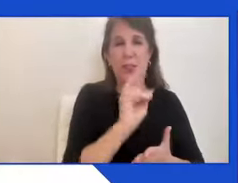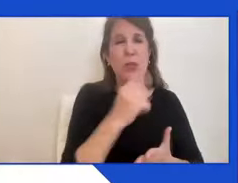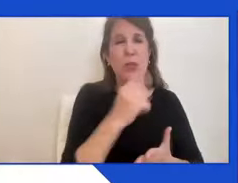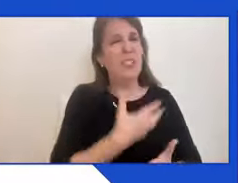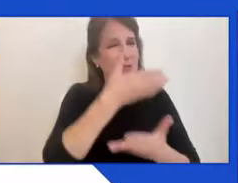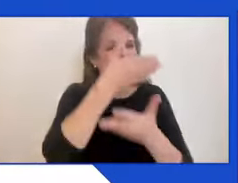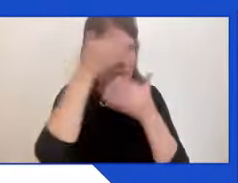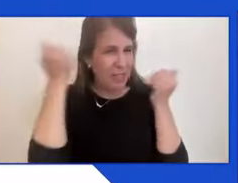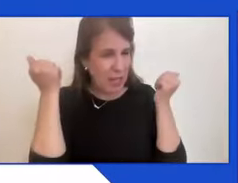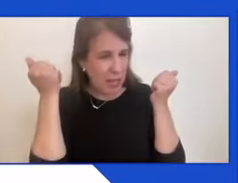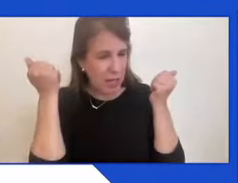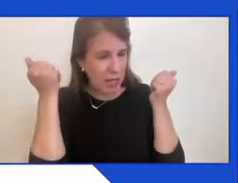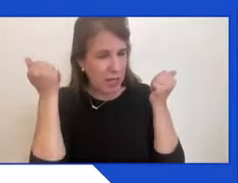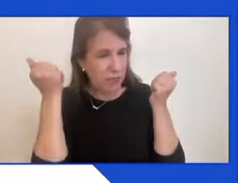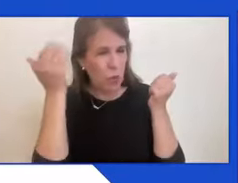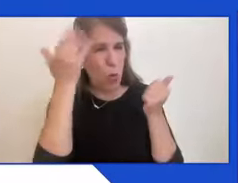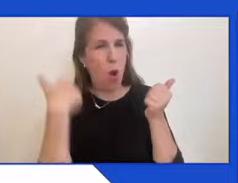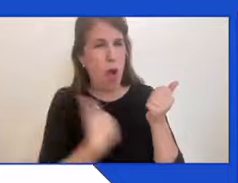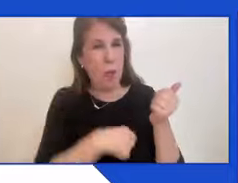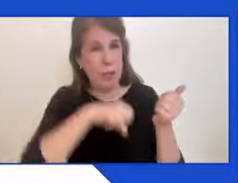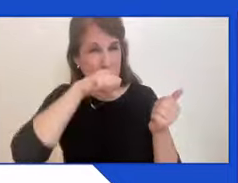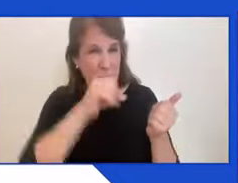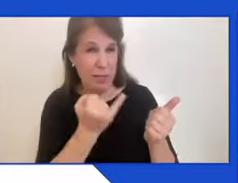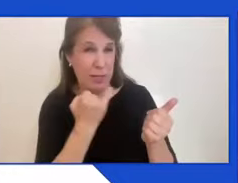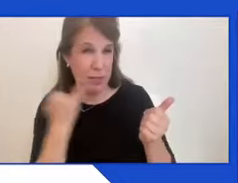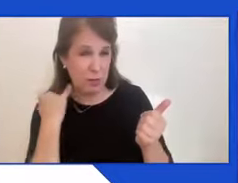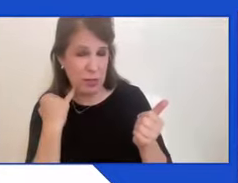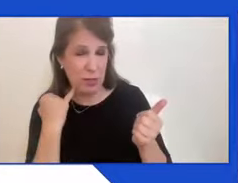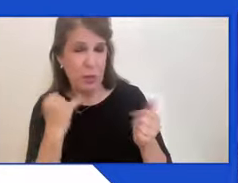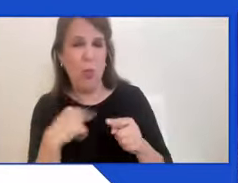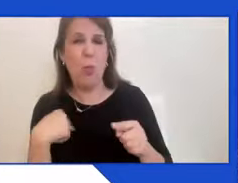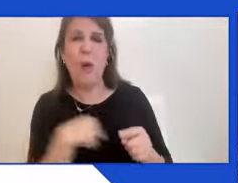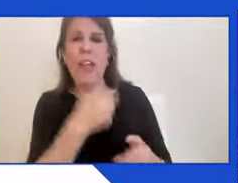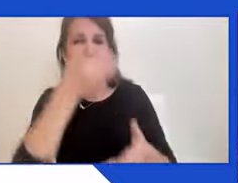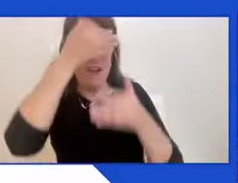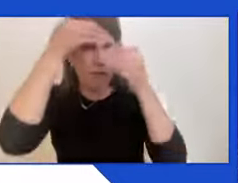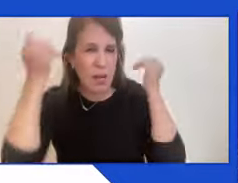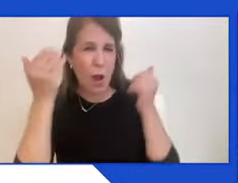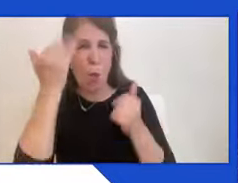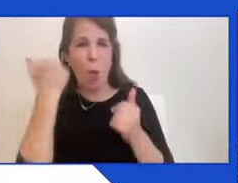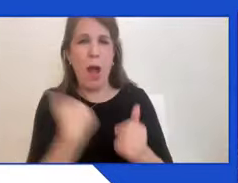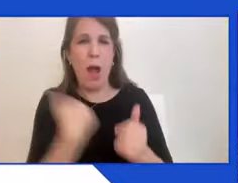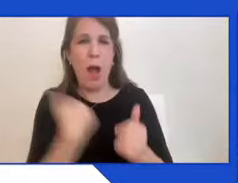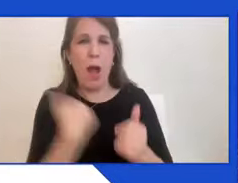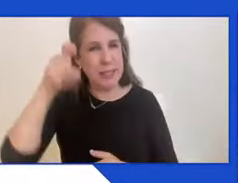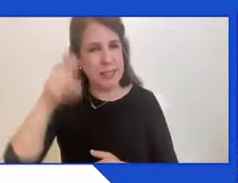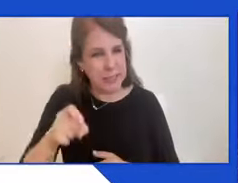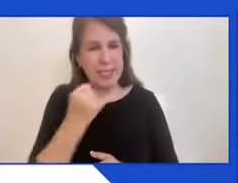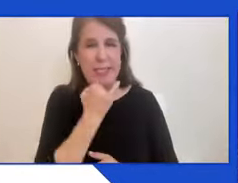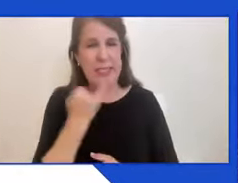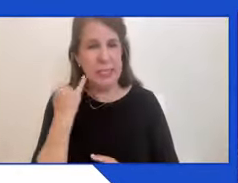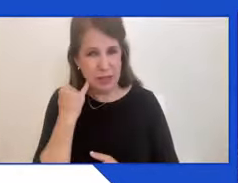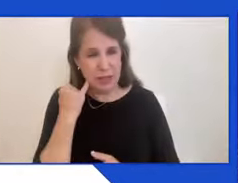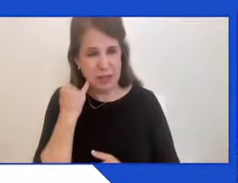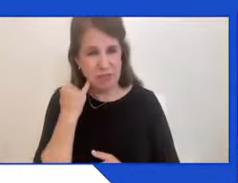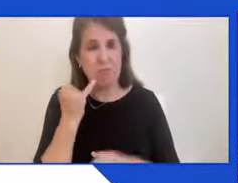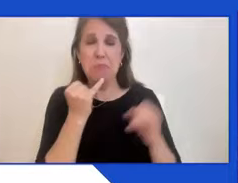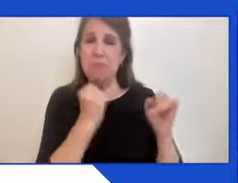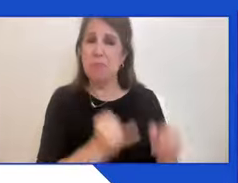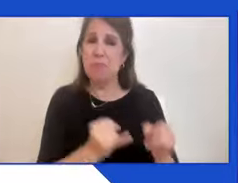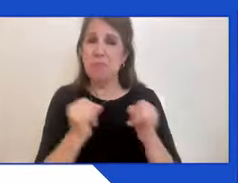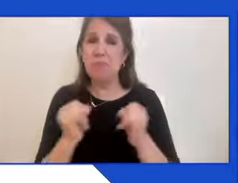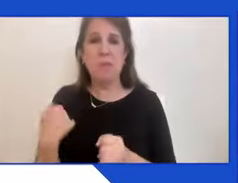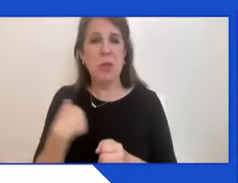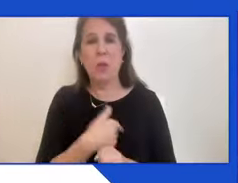only why we love Israel, but why we need Israel. As individuals, we may